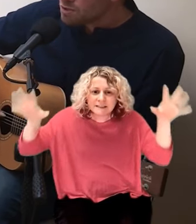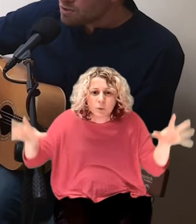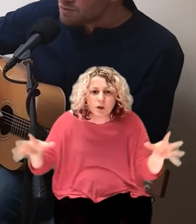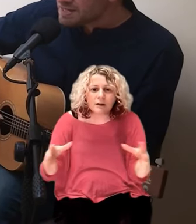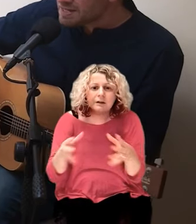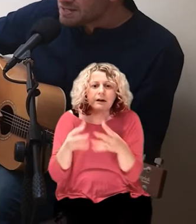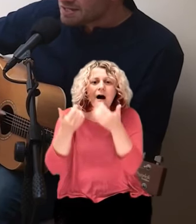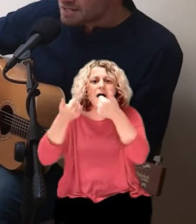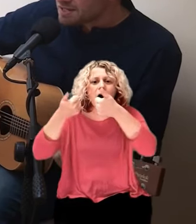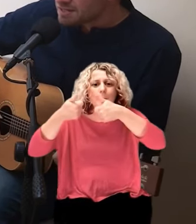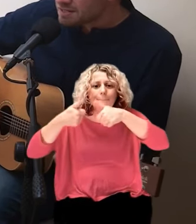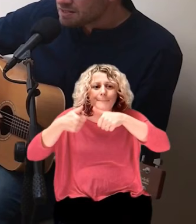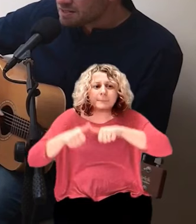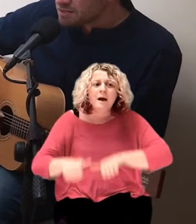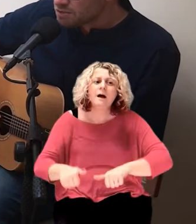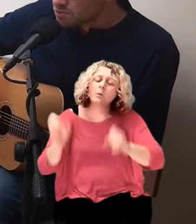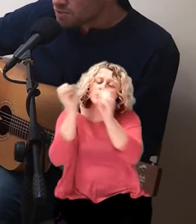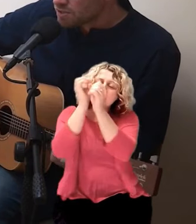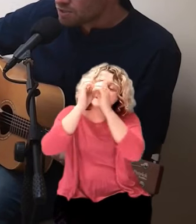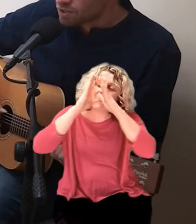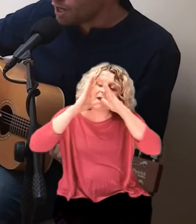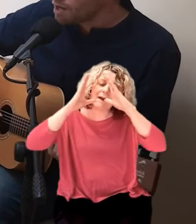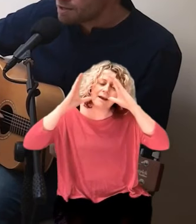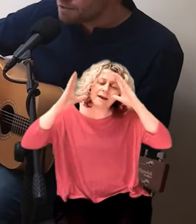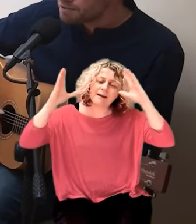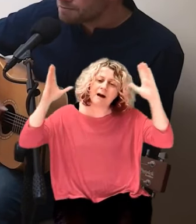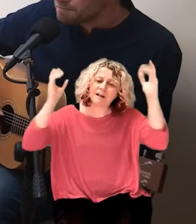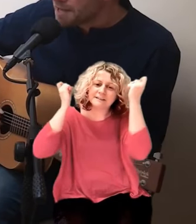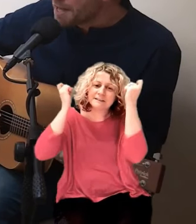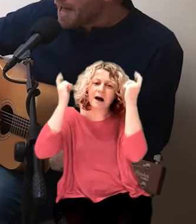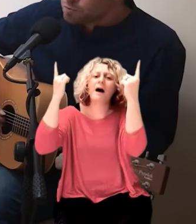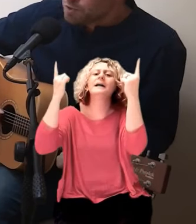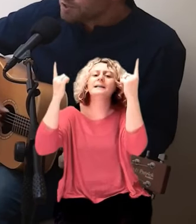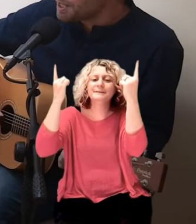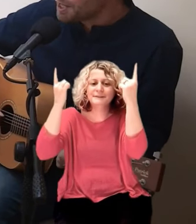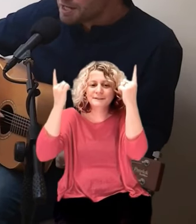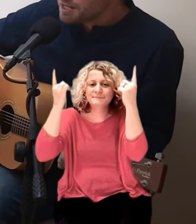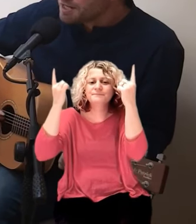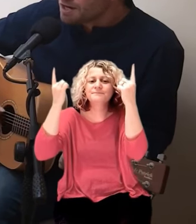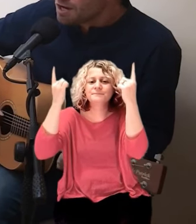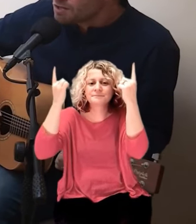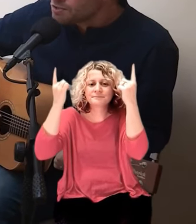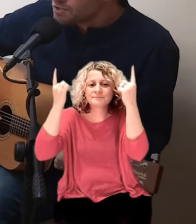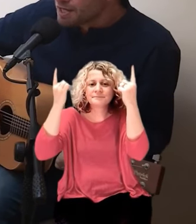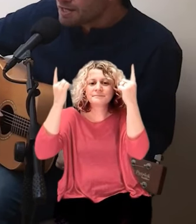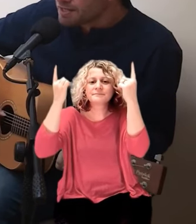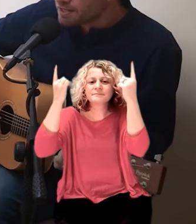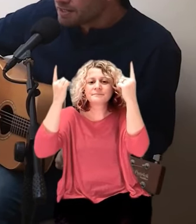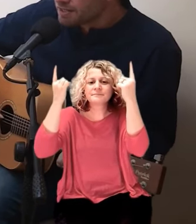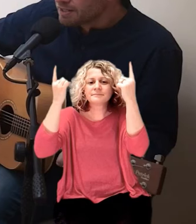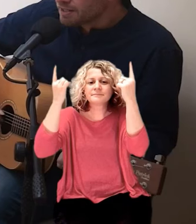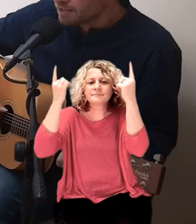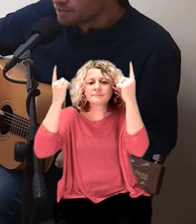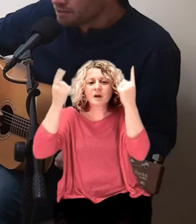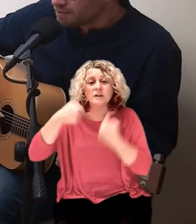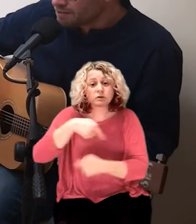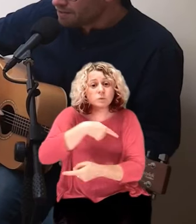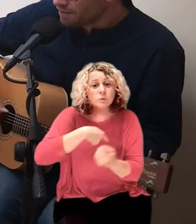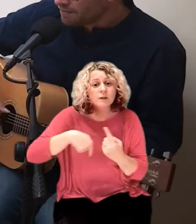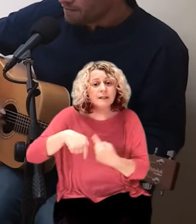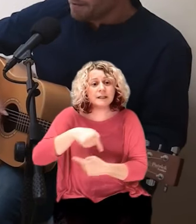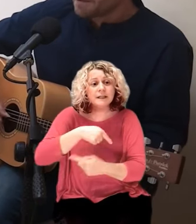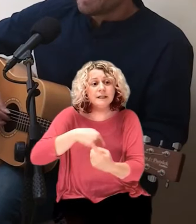soon all these things will come and we'll gain our